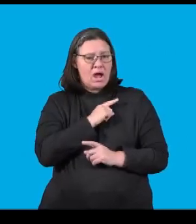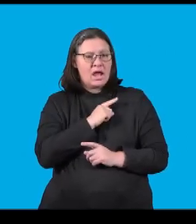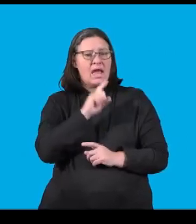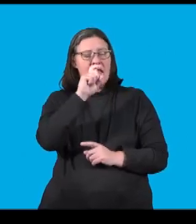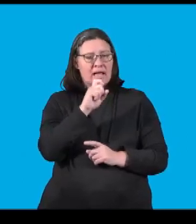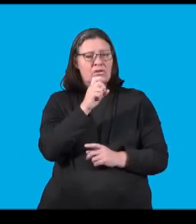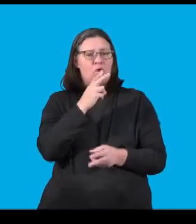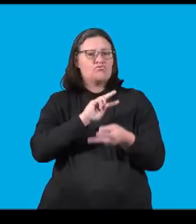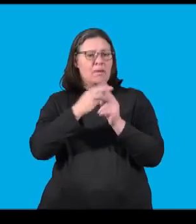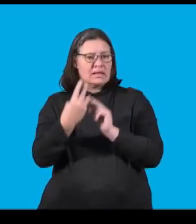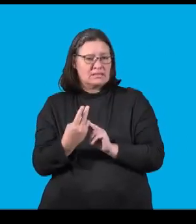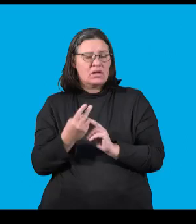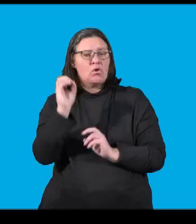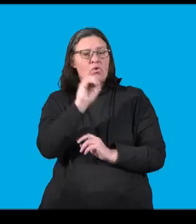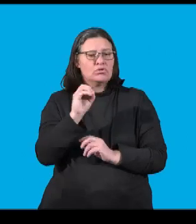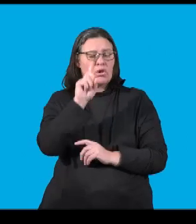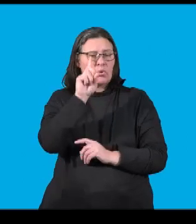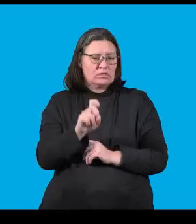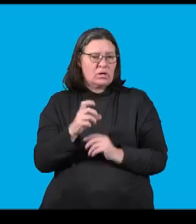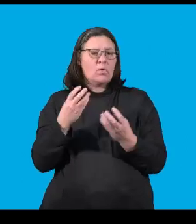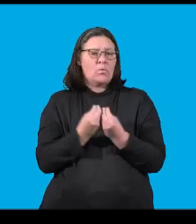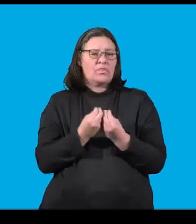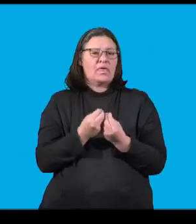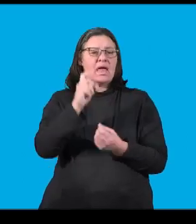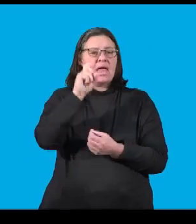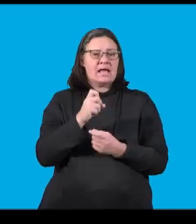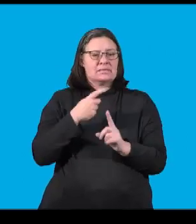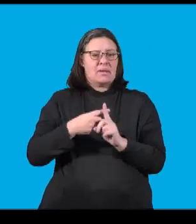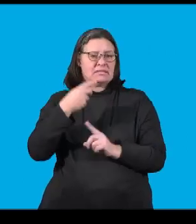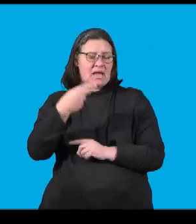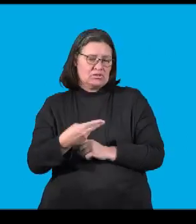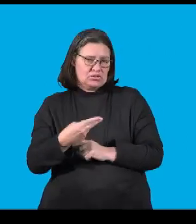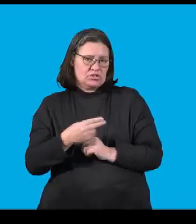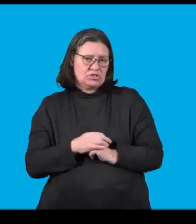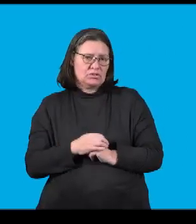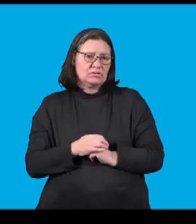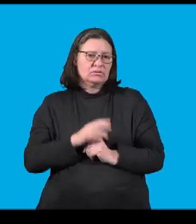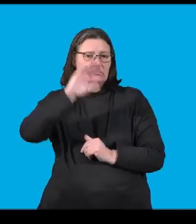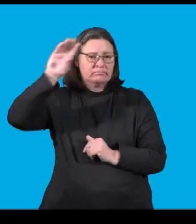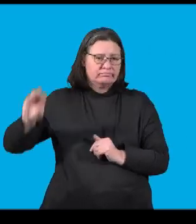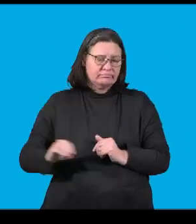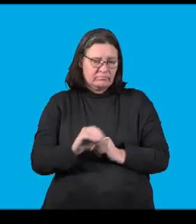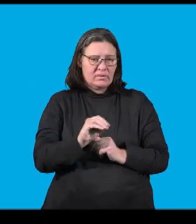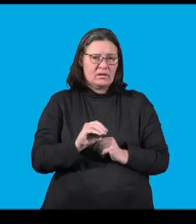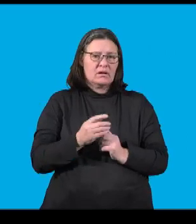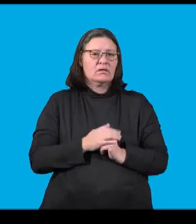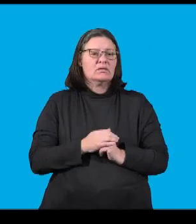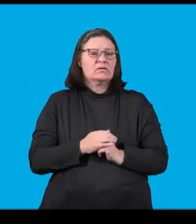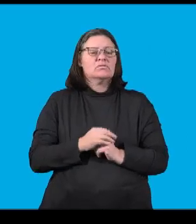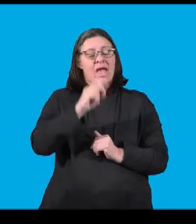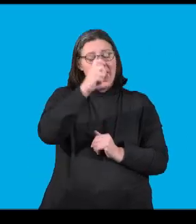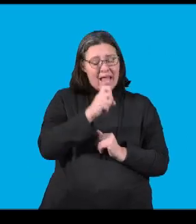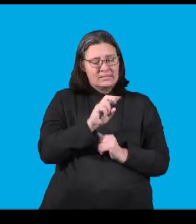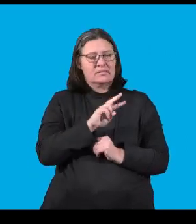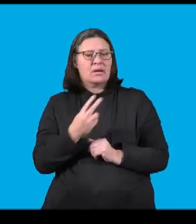x in your original question with x plus h. So you see, all I've done is I've replaced that denominator. X becomes